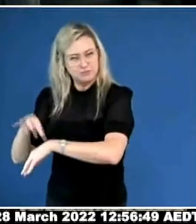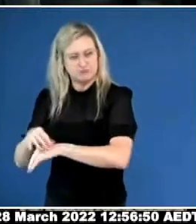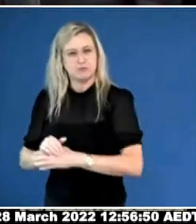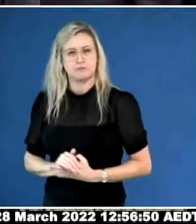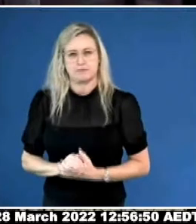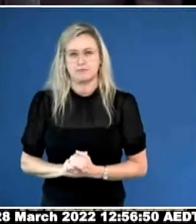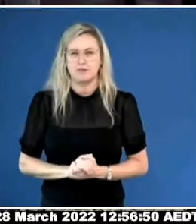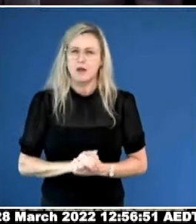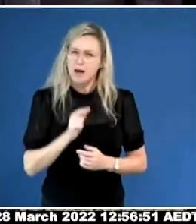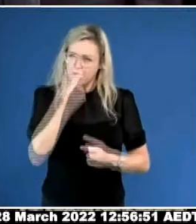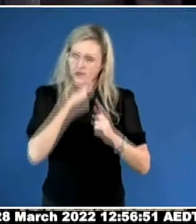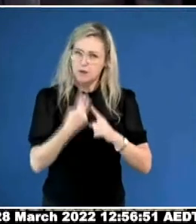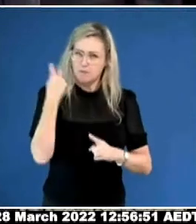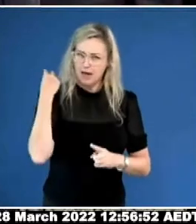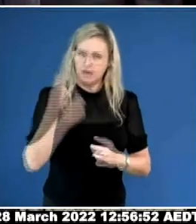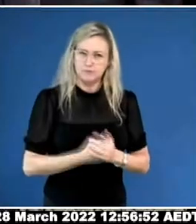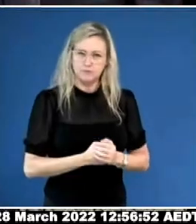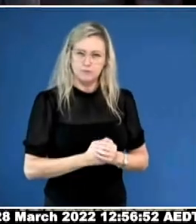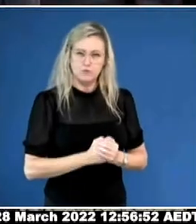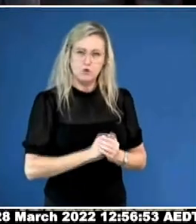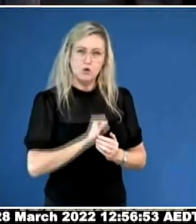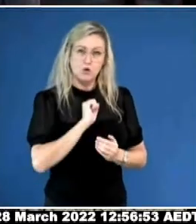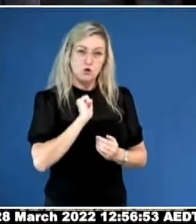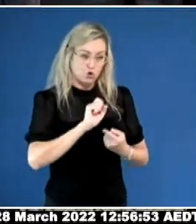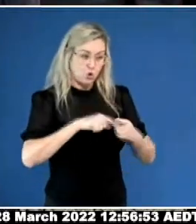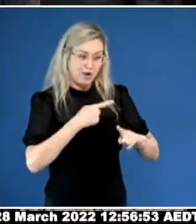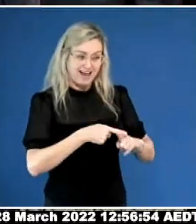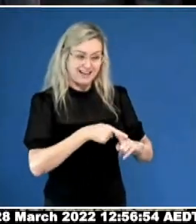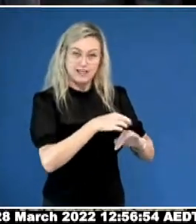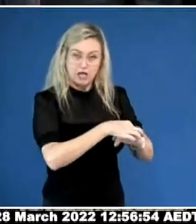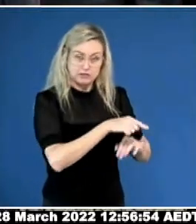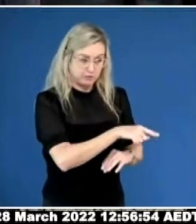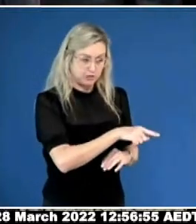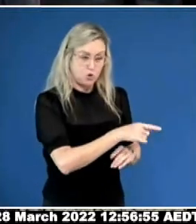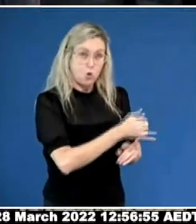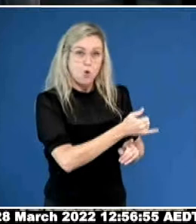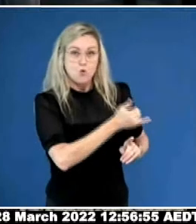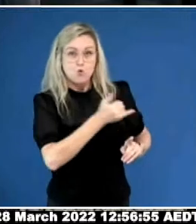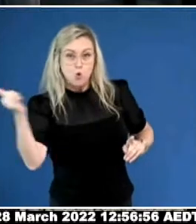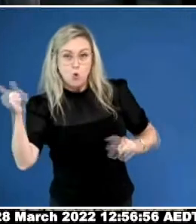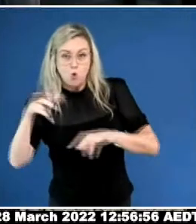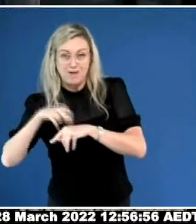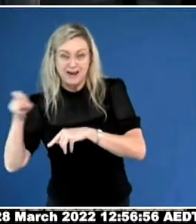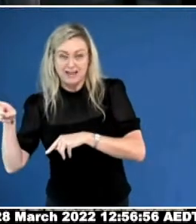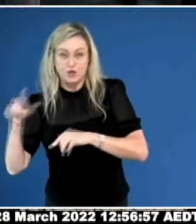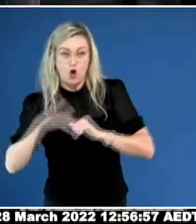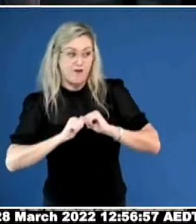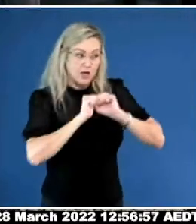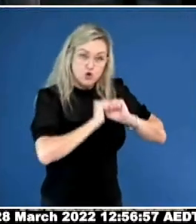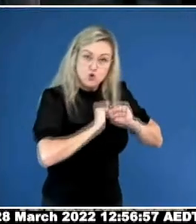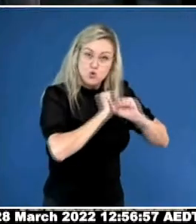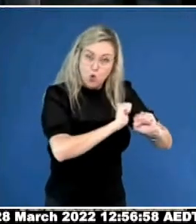police because of your behaviour, you say that the police never questioned